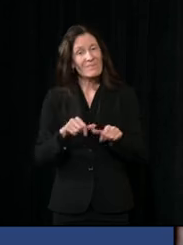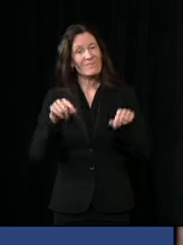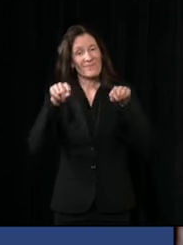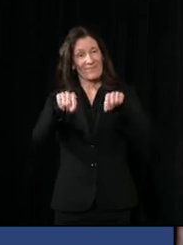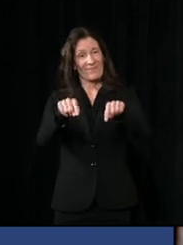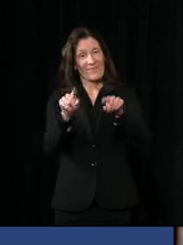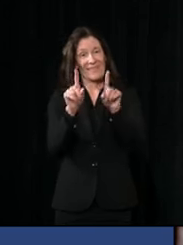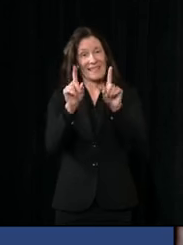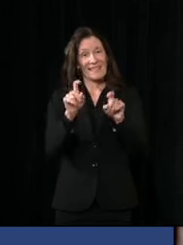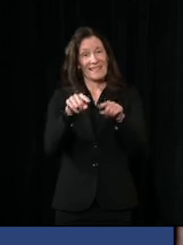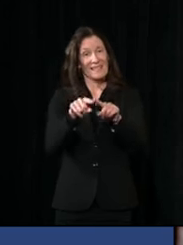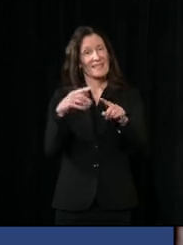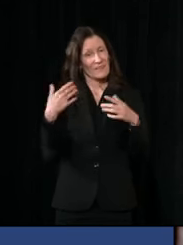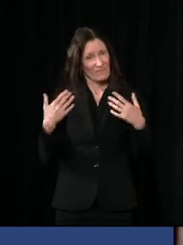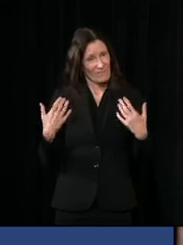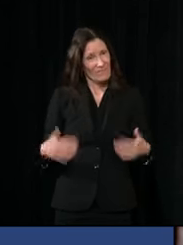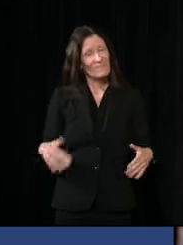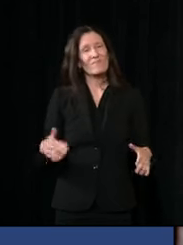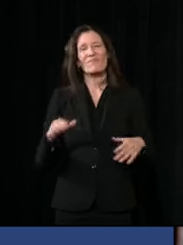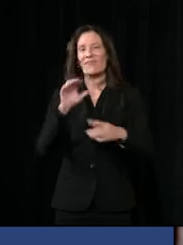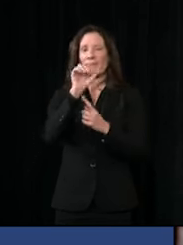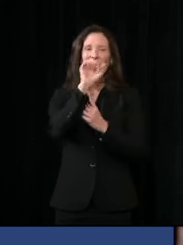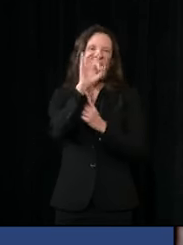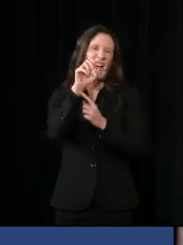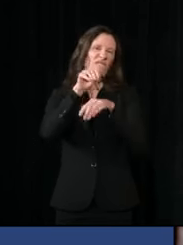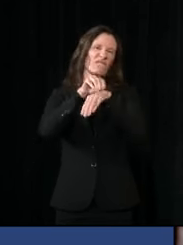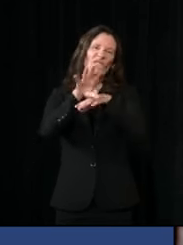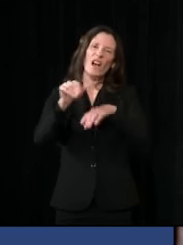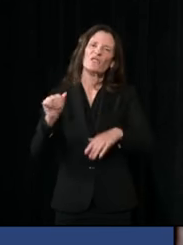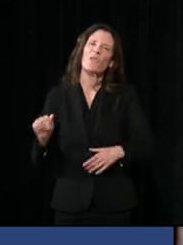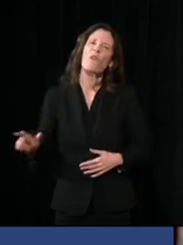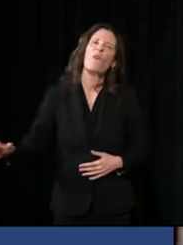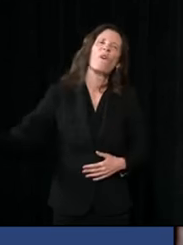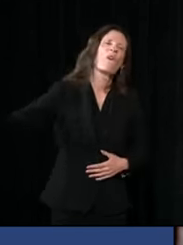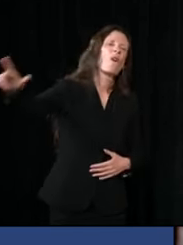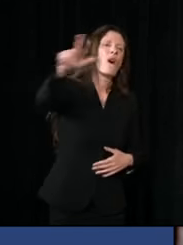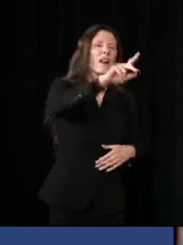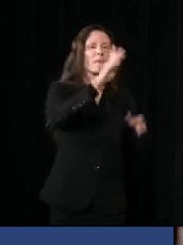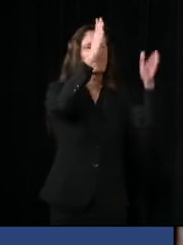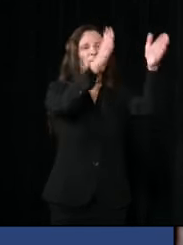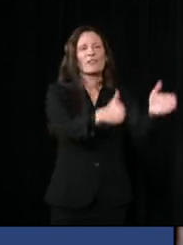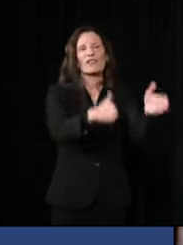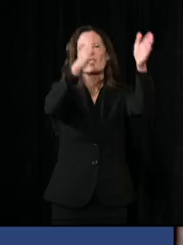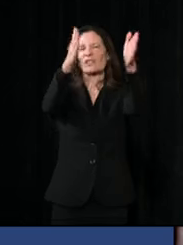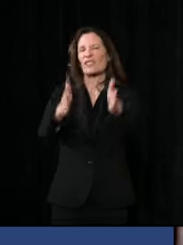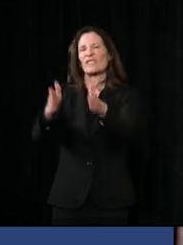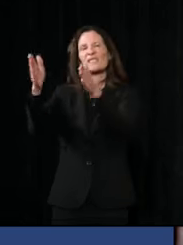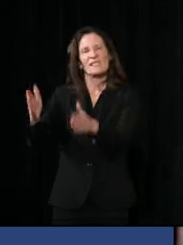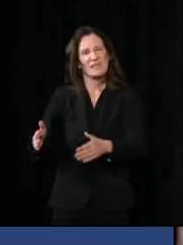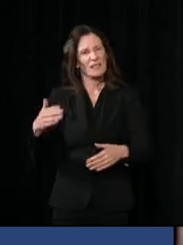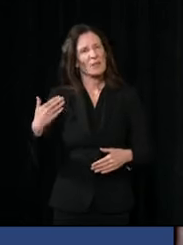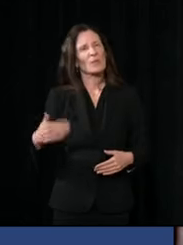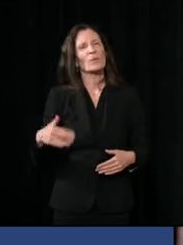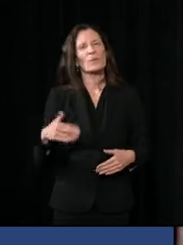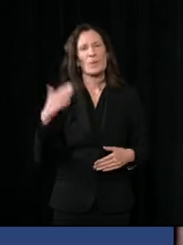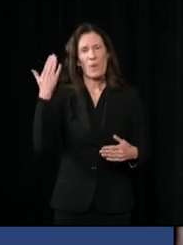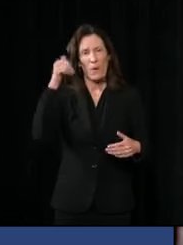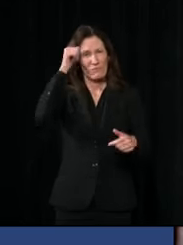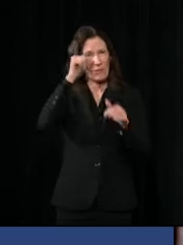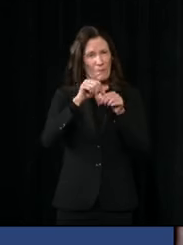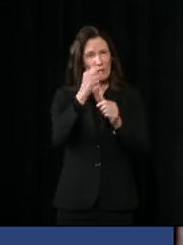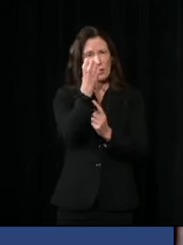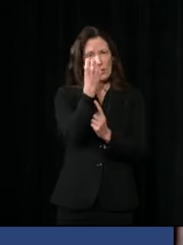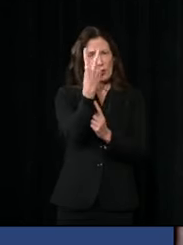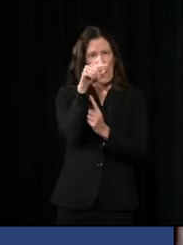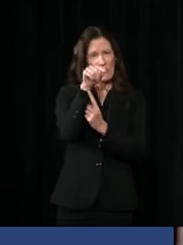every single individual. What do we need to make sure that each of the 12.8 million Pennsylvanians is comfortable going back to work or going